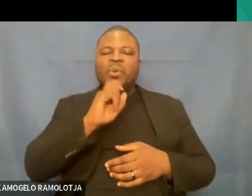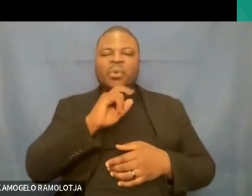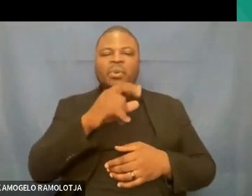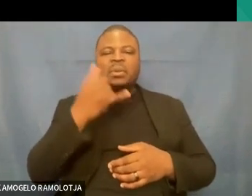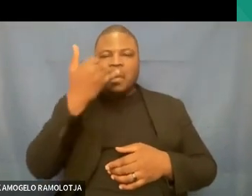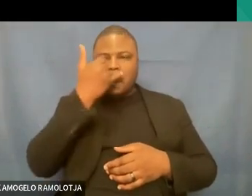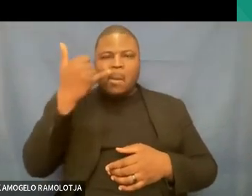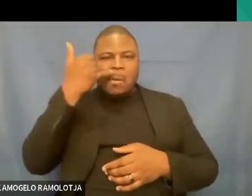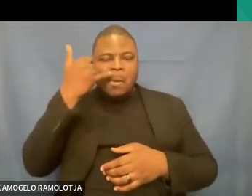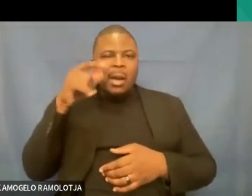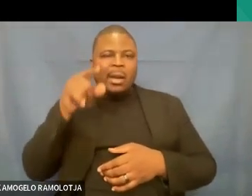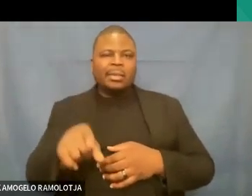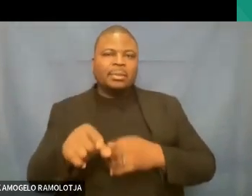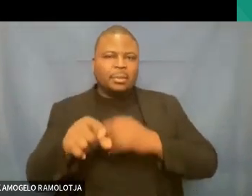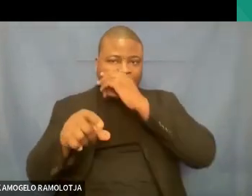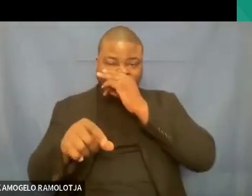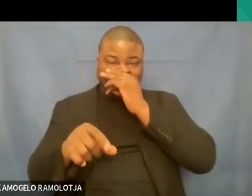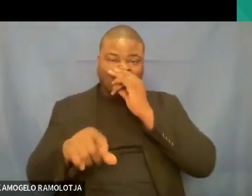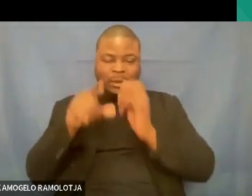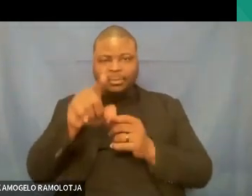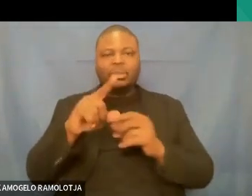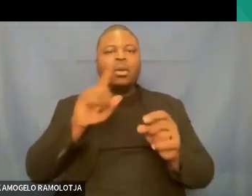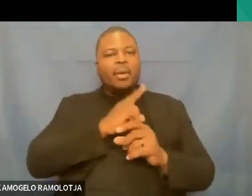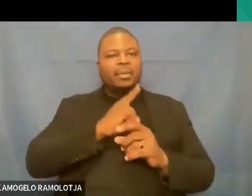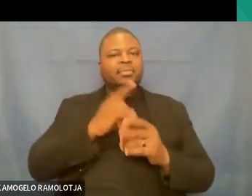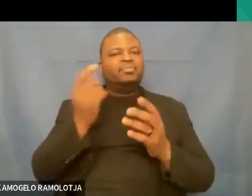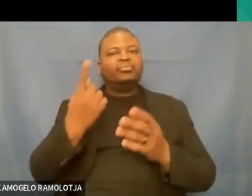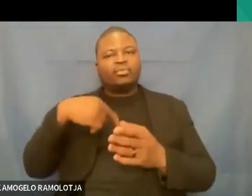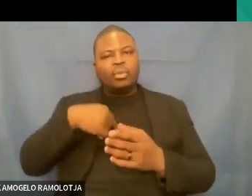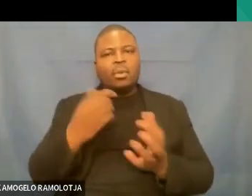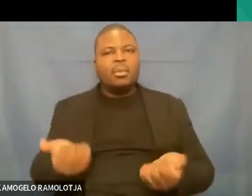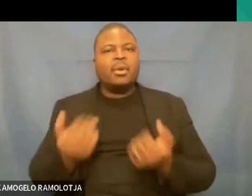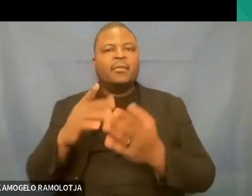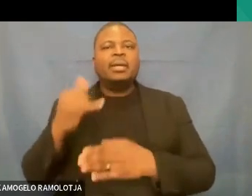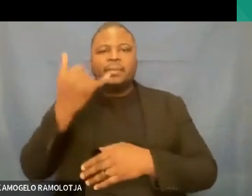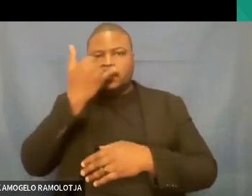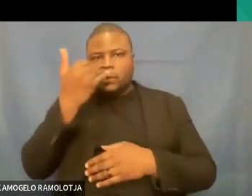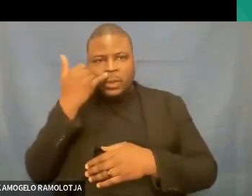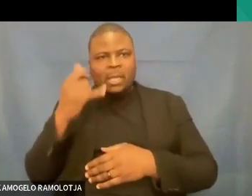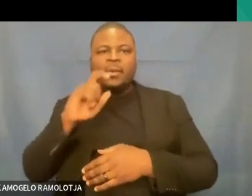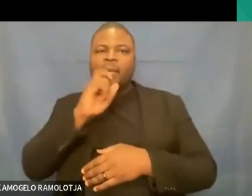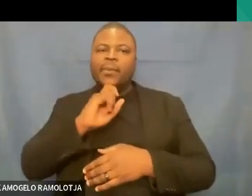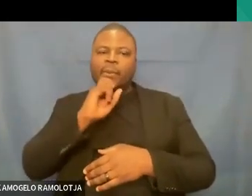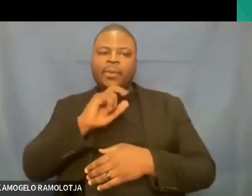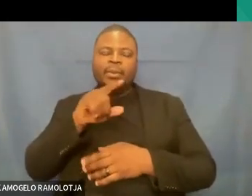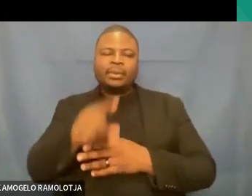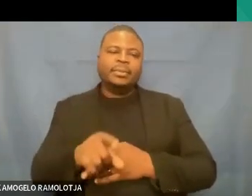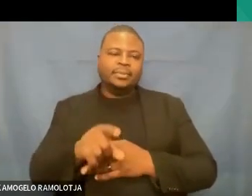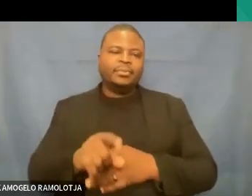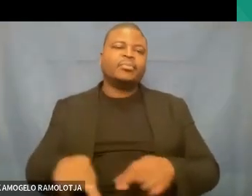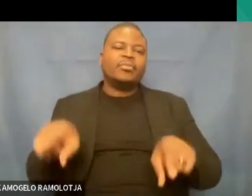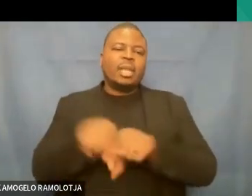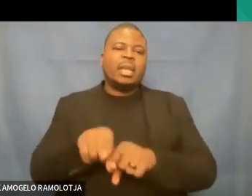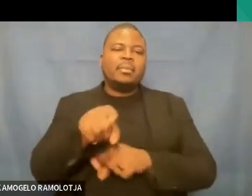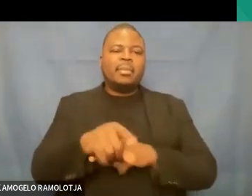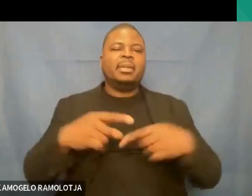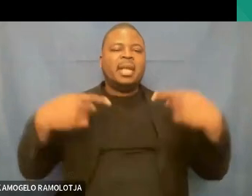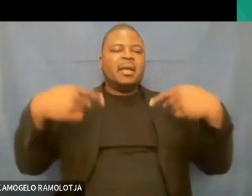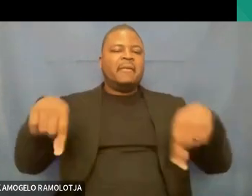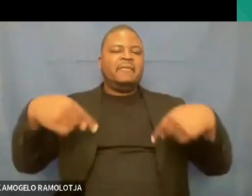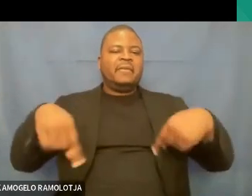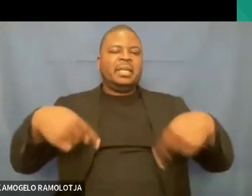advocates that we seem to be providing drug use, but this is also just a misinformation and also a fear